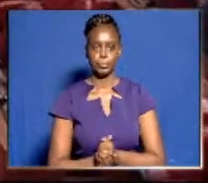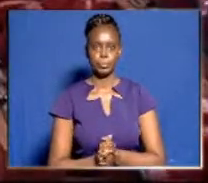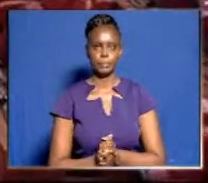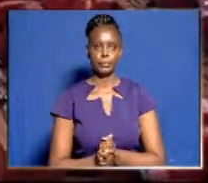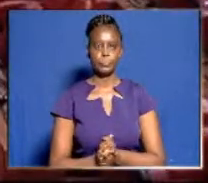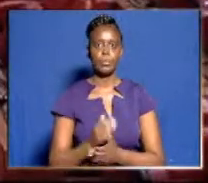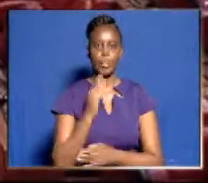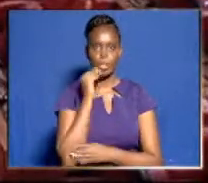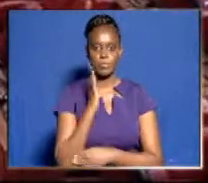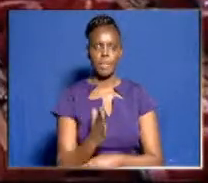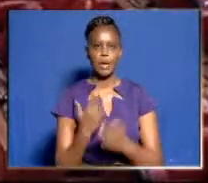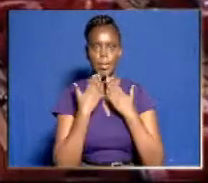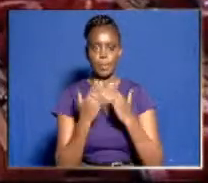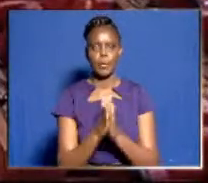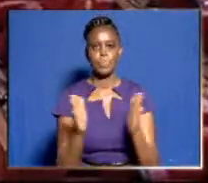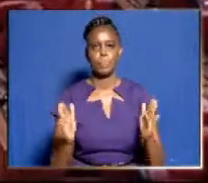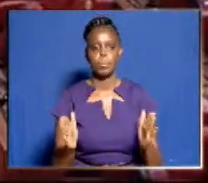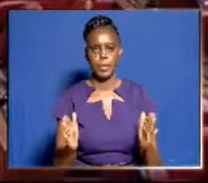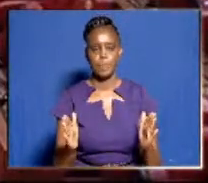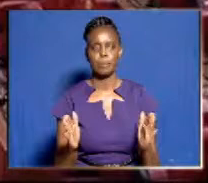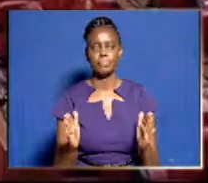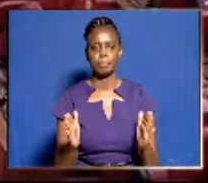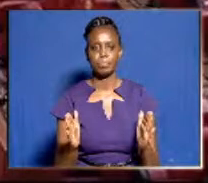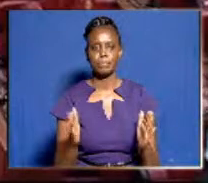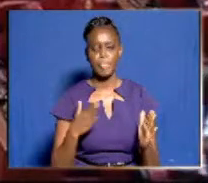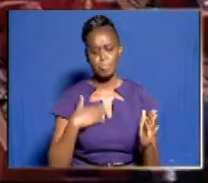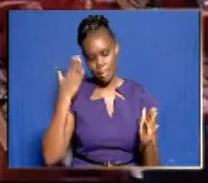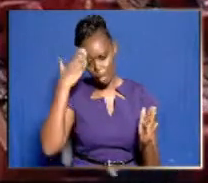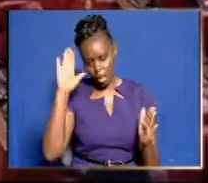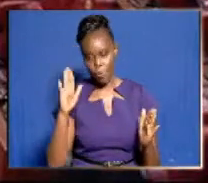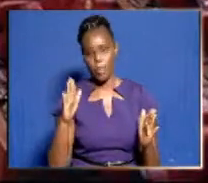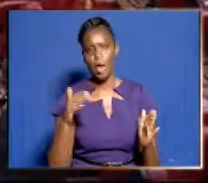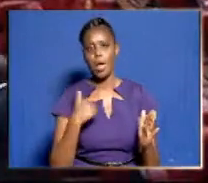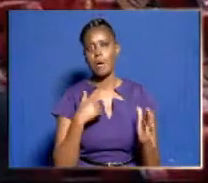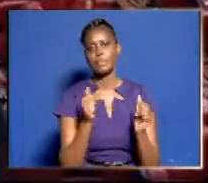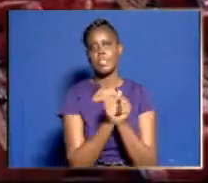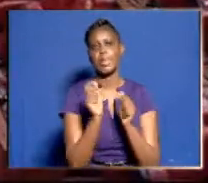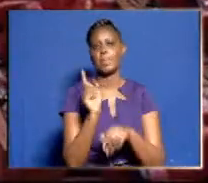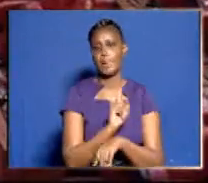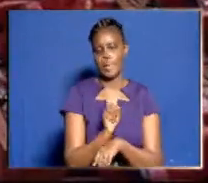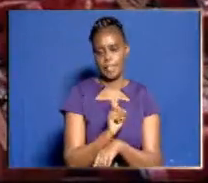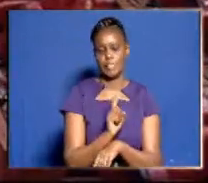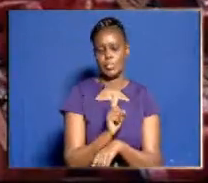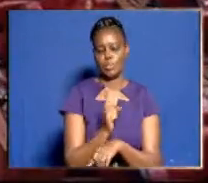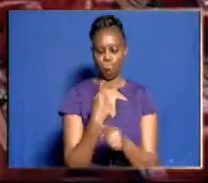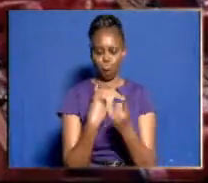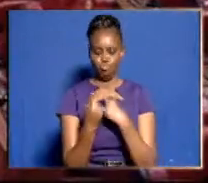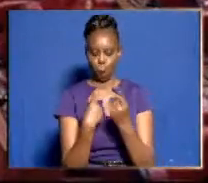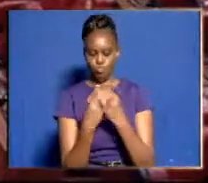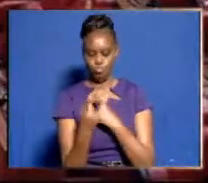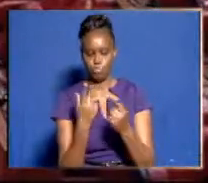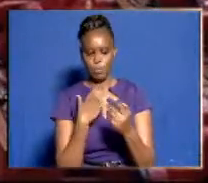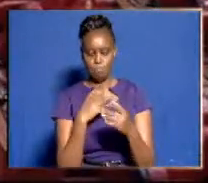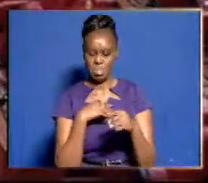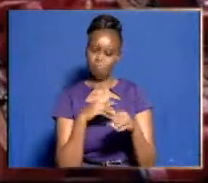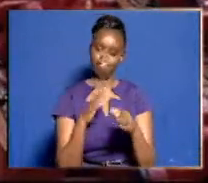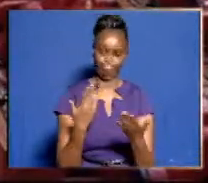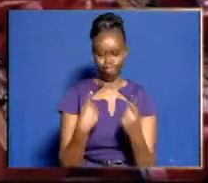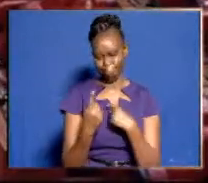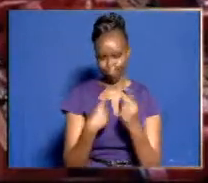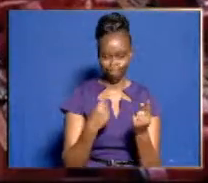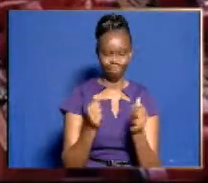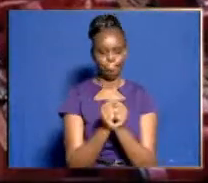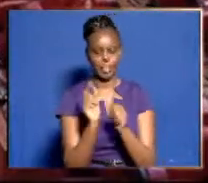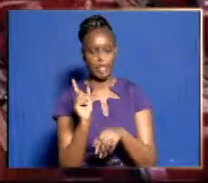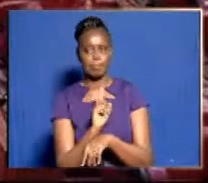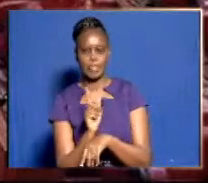Speaker. Honorable Speaker, I'm aware of about 10 minutes, so I will see how to manage within the 10 minutes, although it is going to